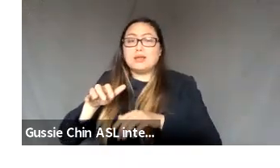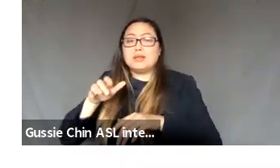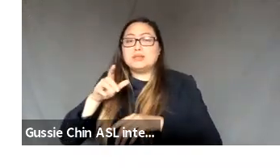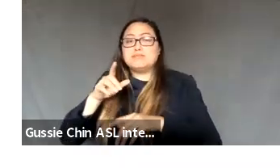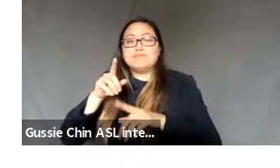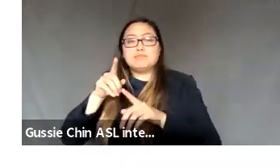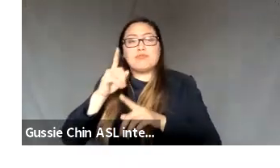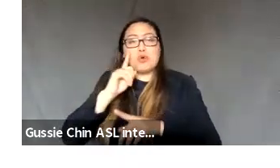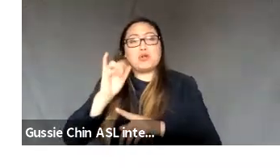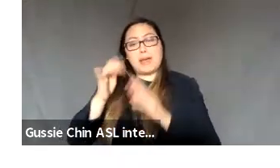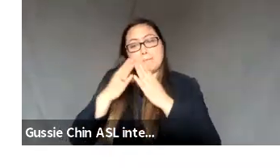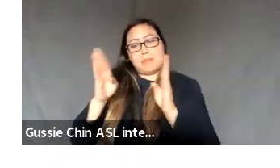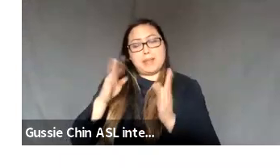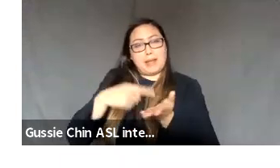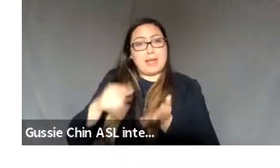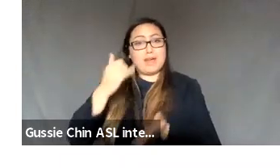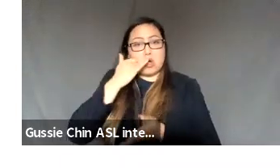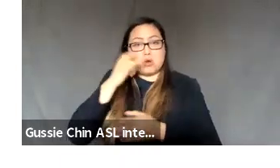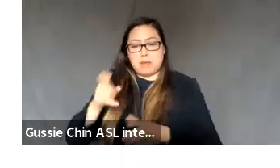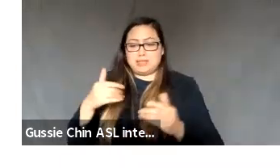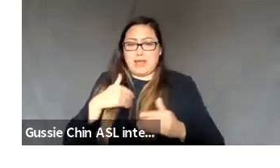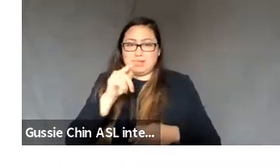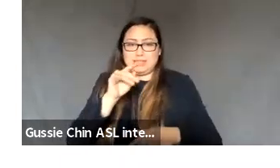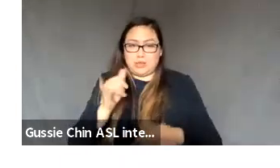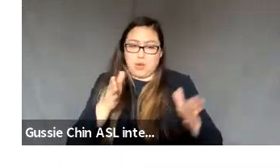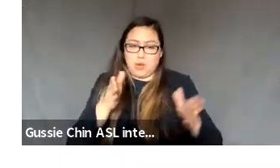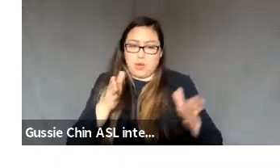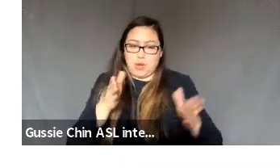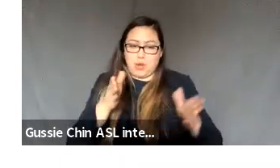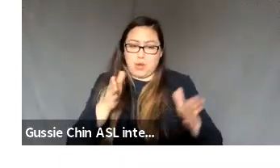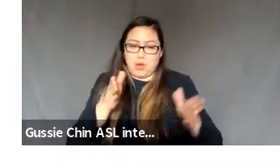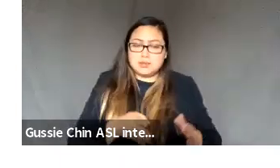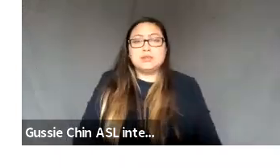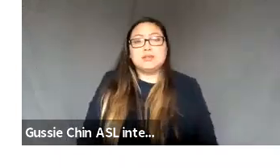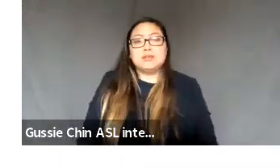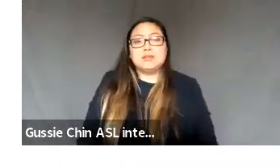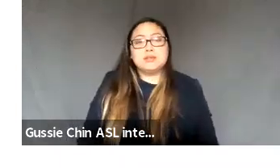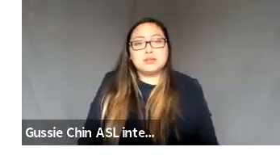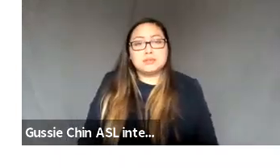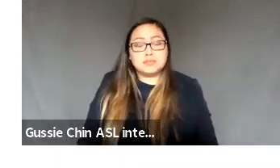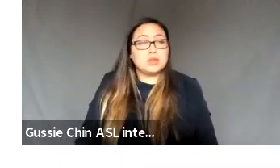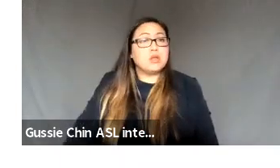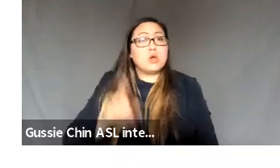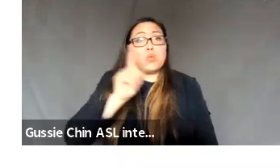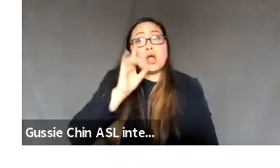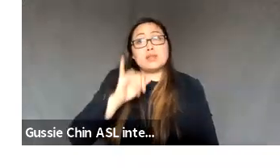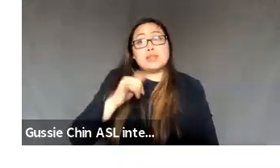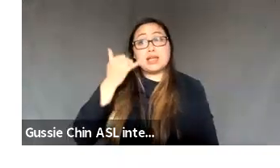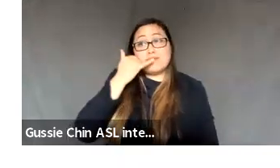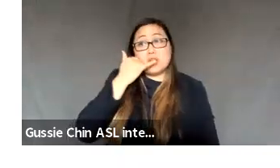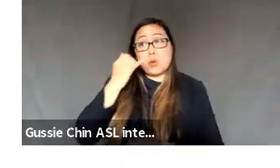And so the requirement is that within uh, wherever these public payphones are